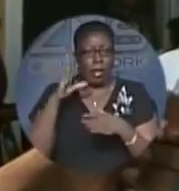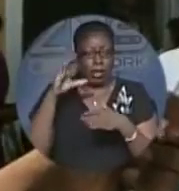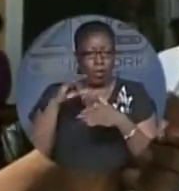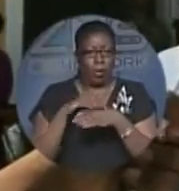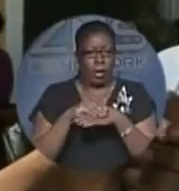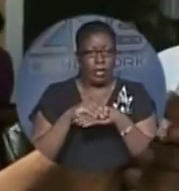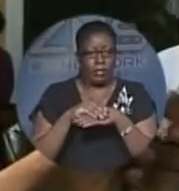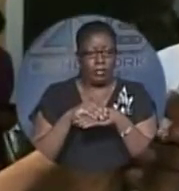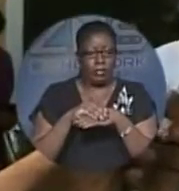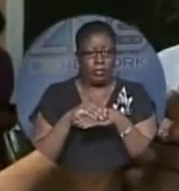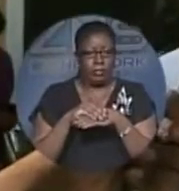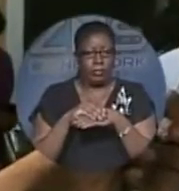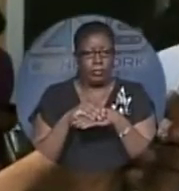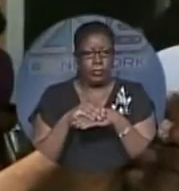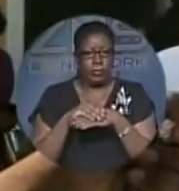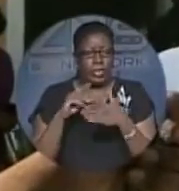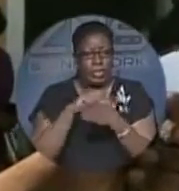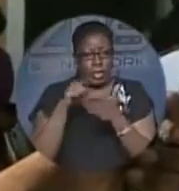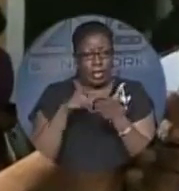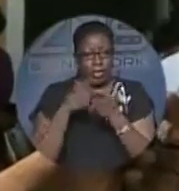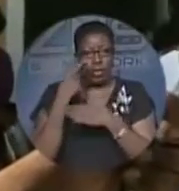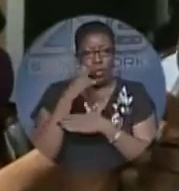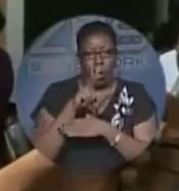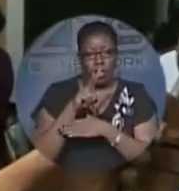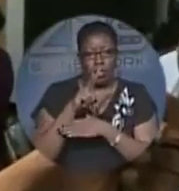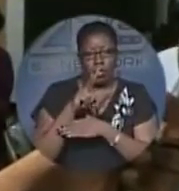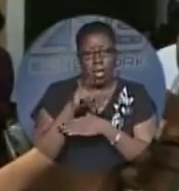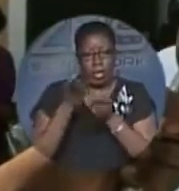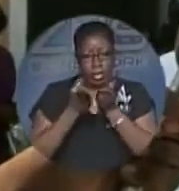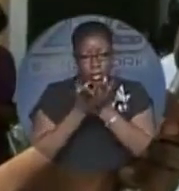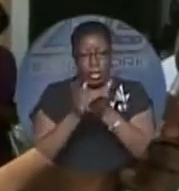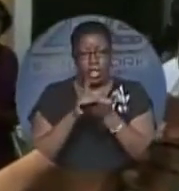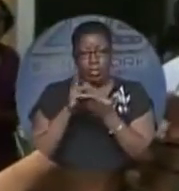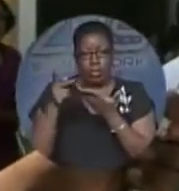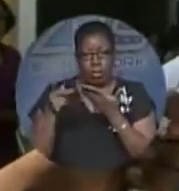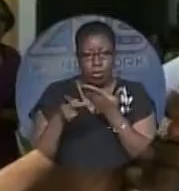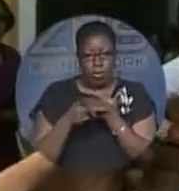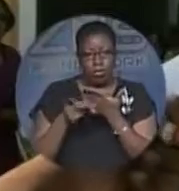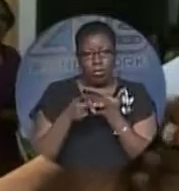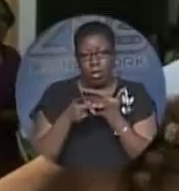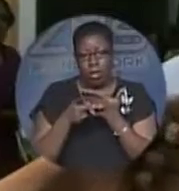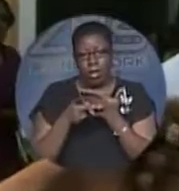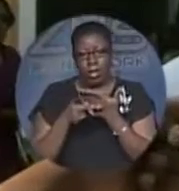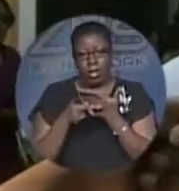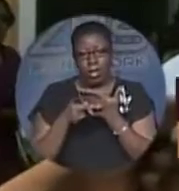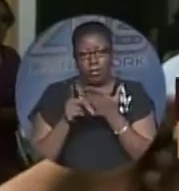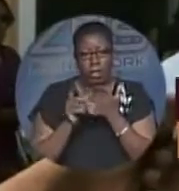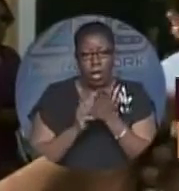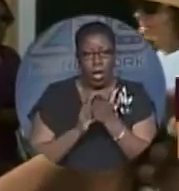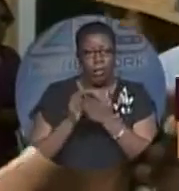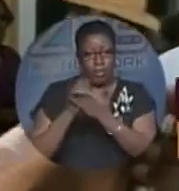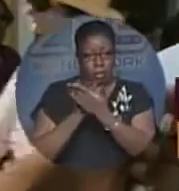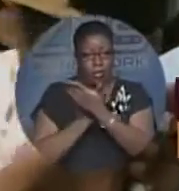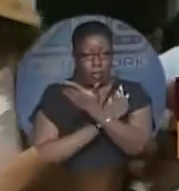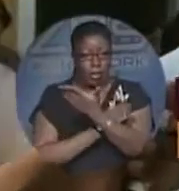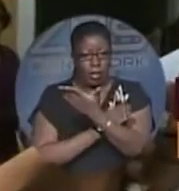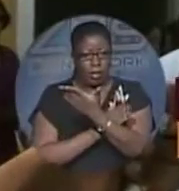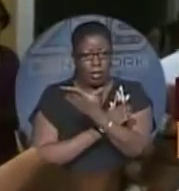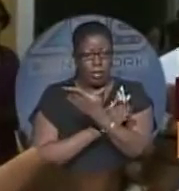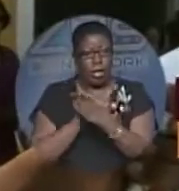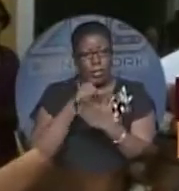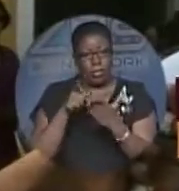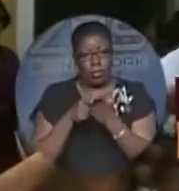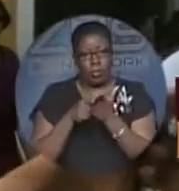I. So we watched the sailing program evolve, and we helped out with the boats. And when Toby Dunn asked if we would